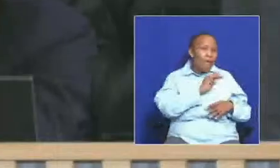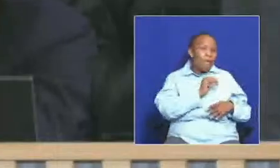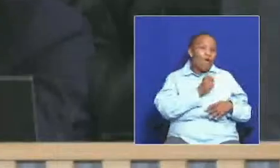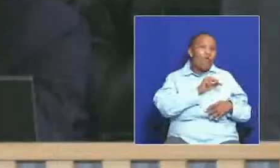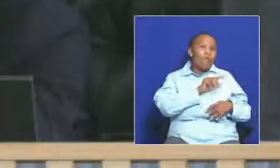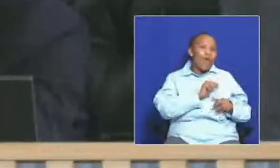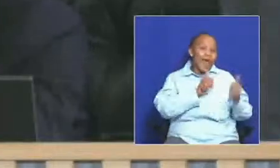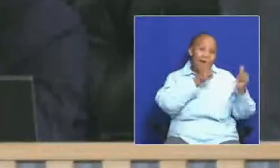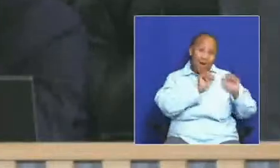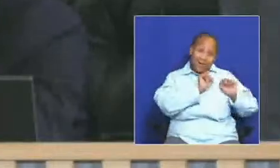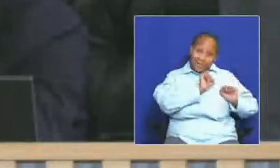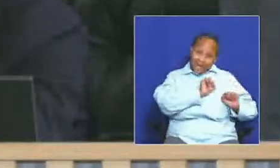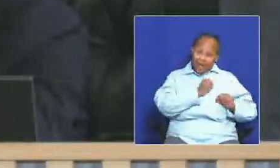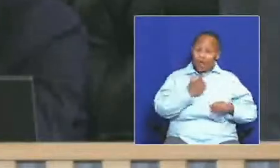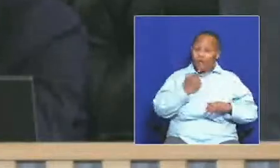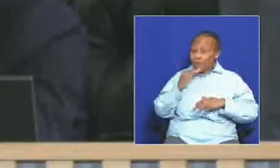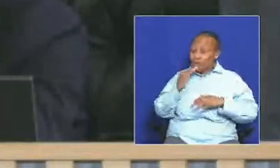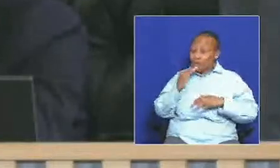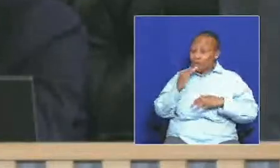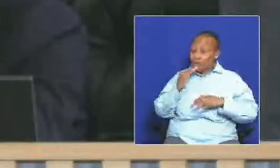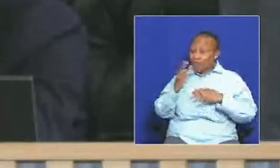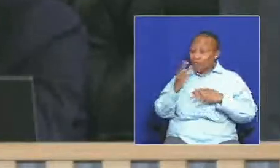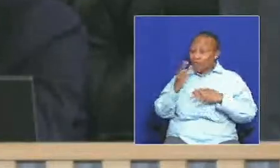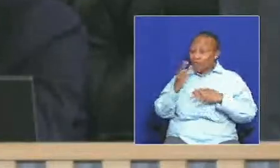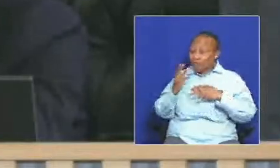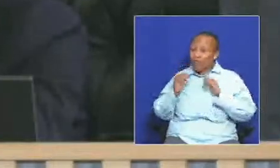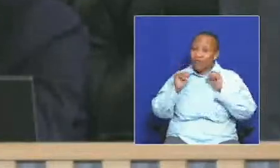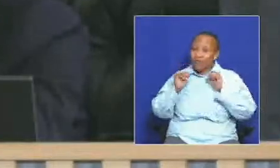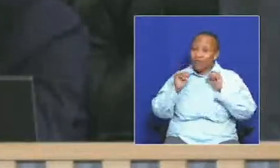that. And then you supply it to the hospital.